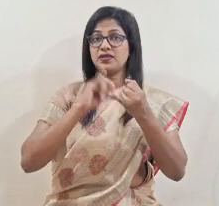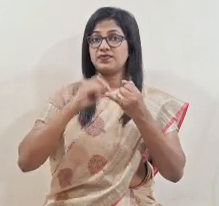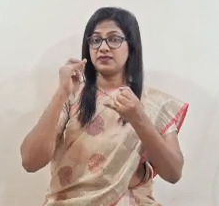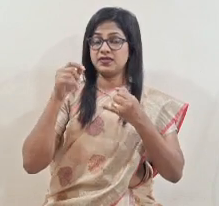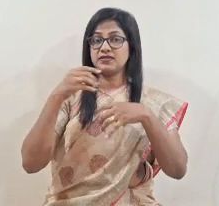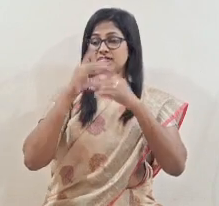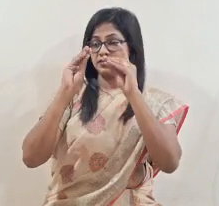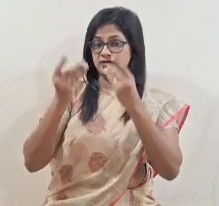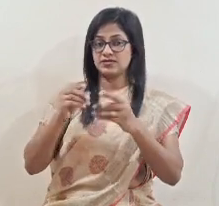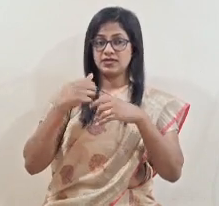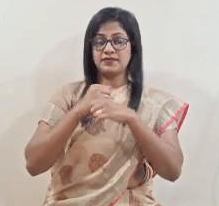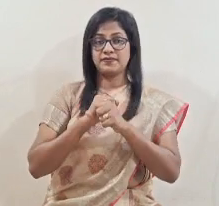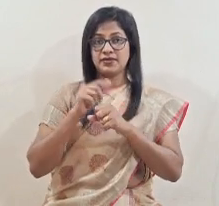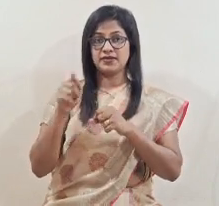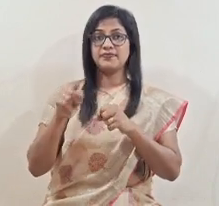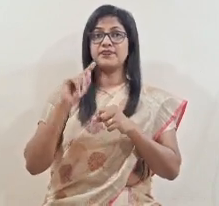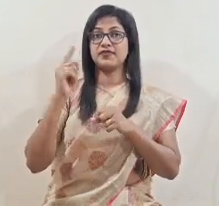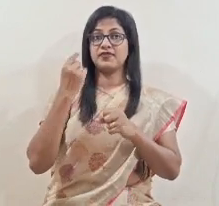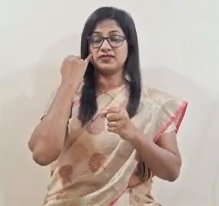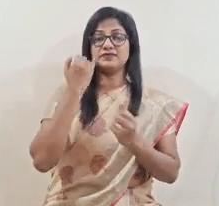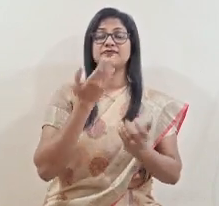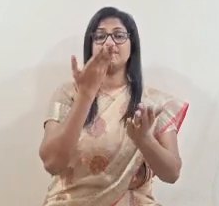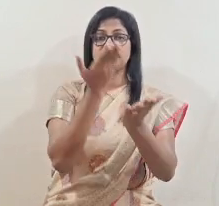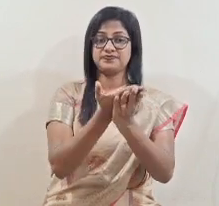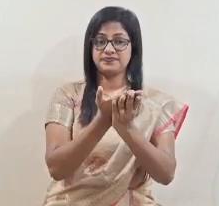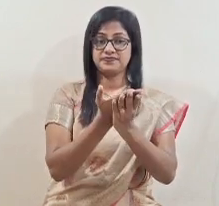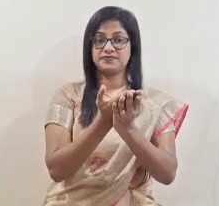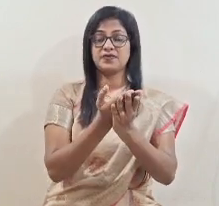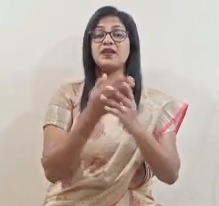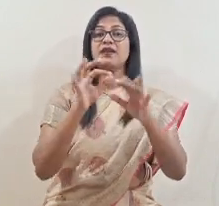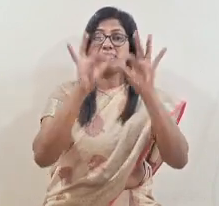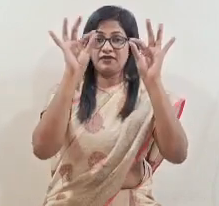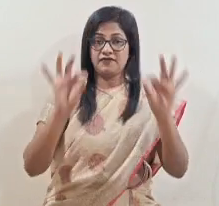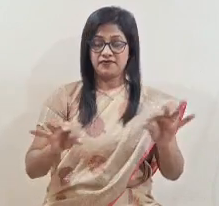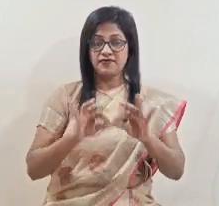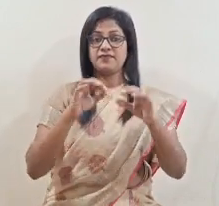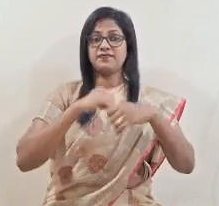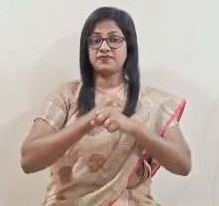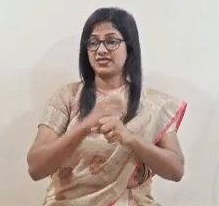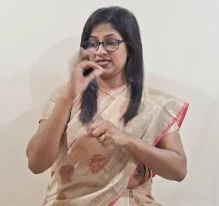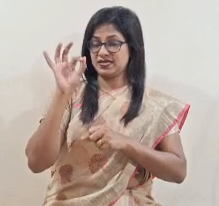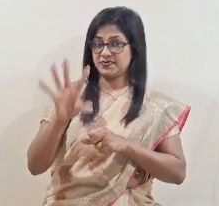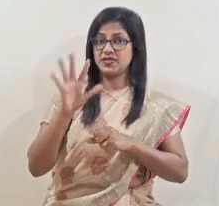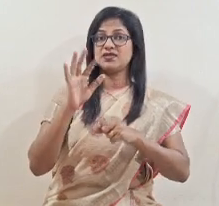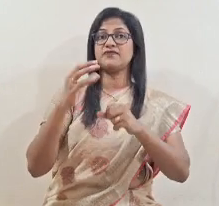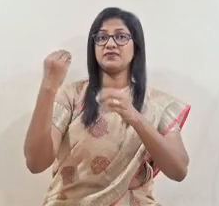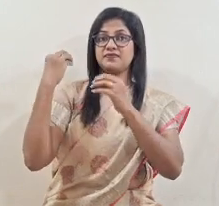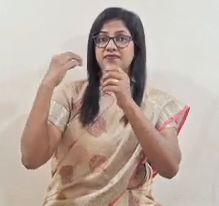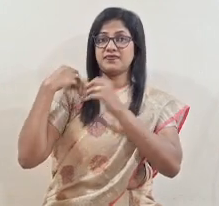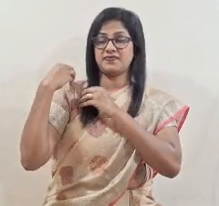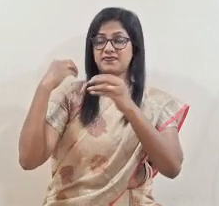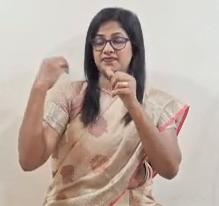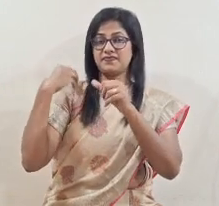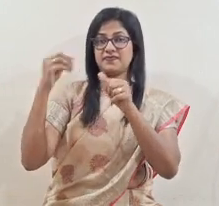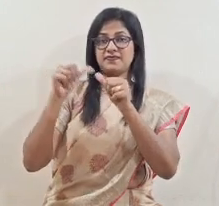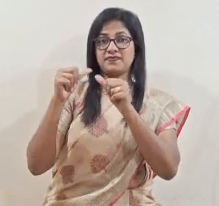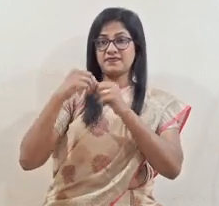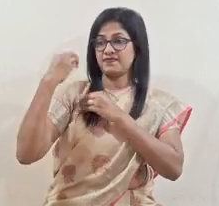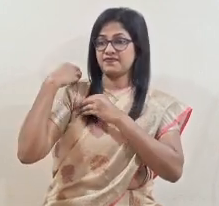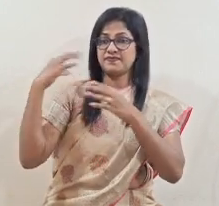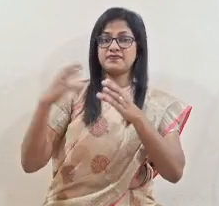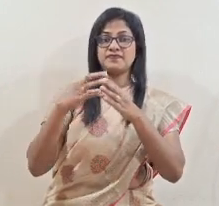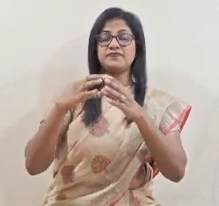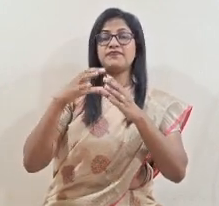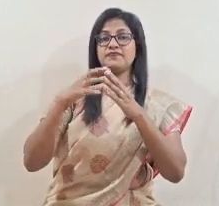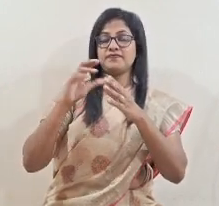LOS that has been designed, first recommendation would be to form a specific administrative department to overlook ferry transportation of the city that